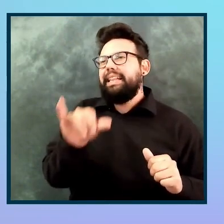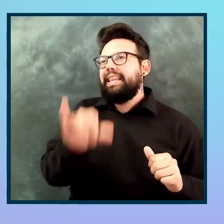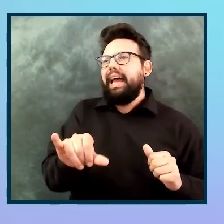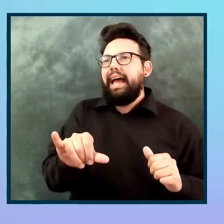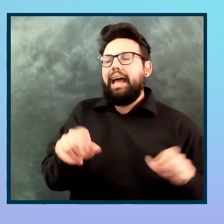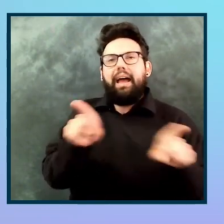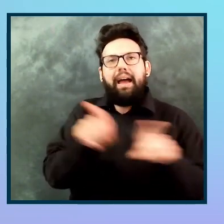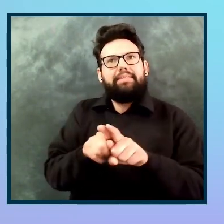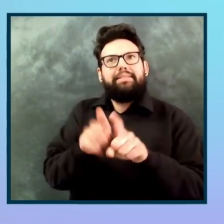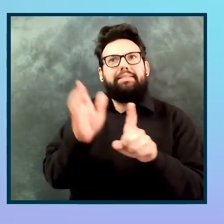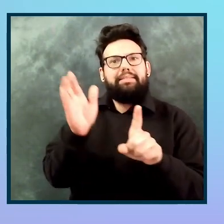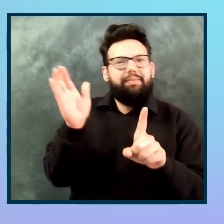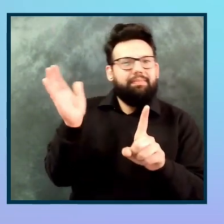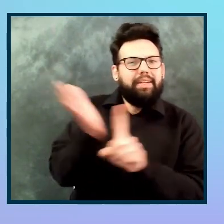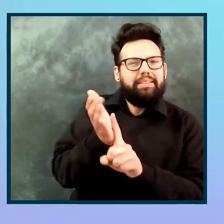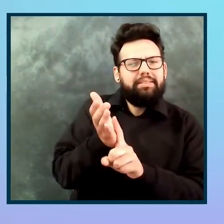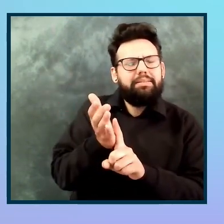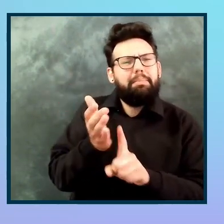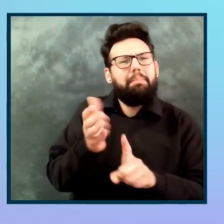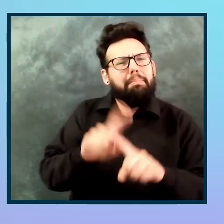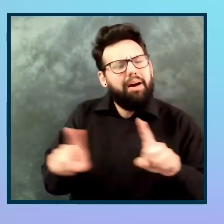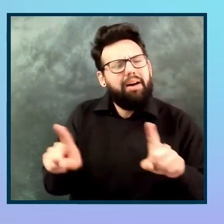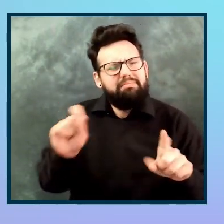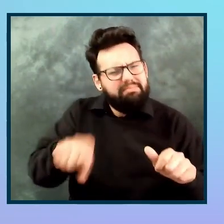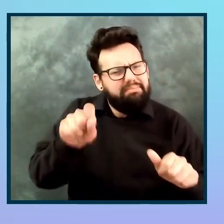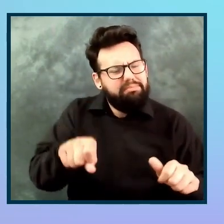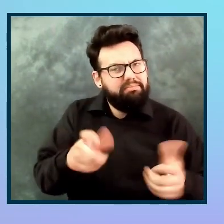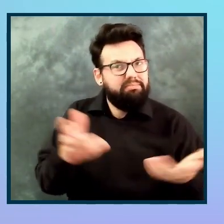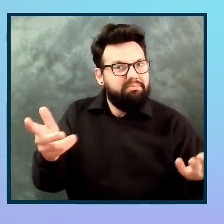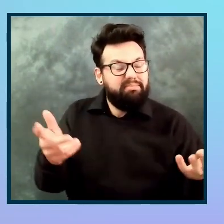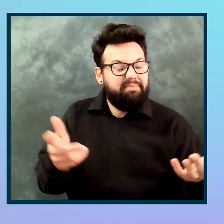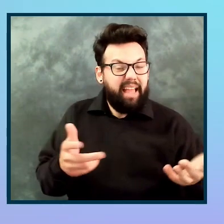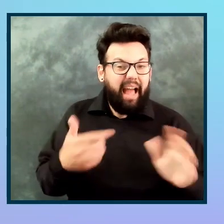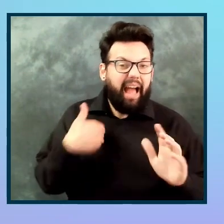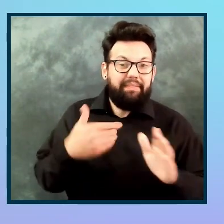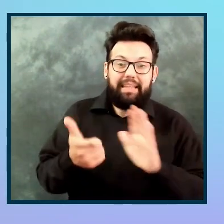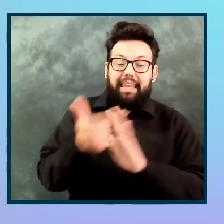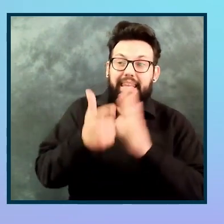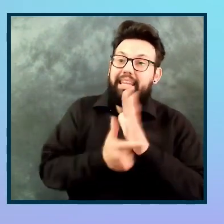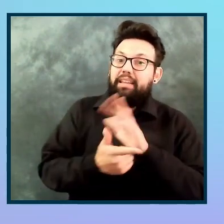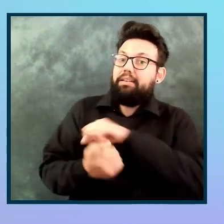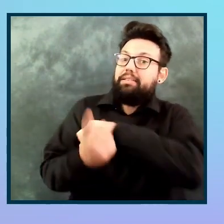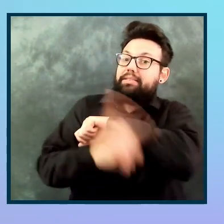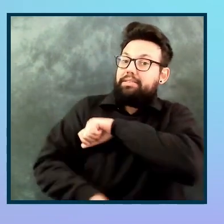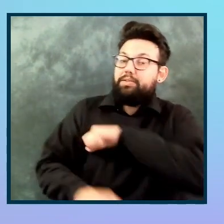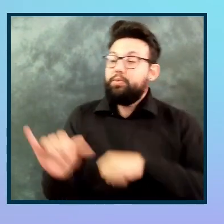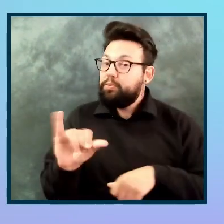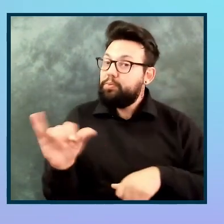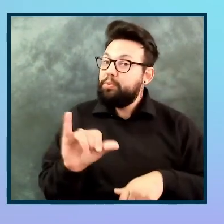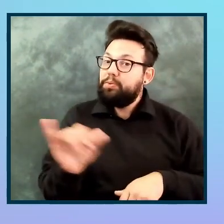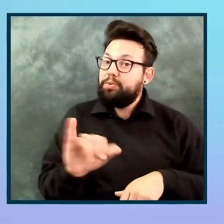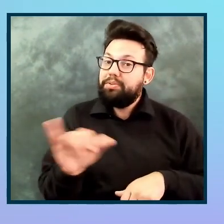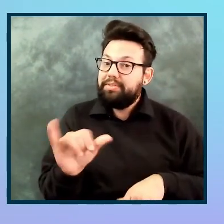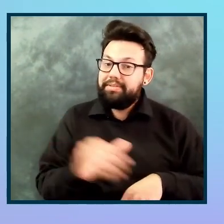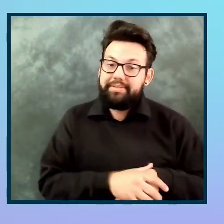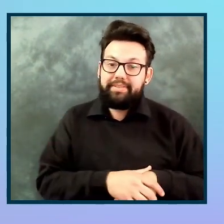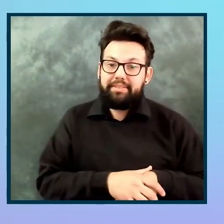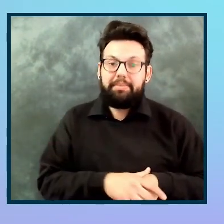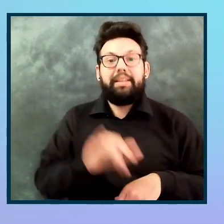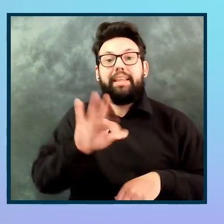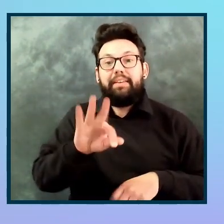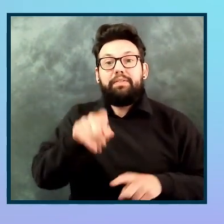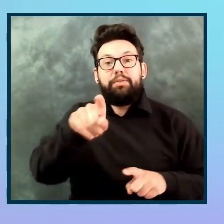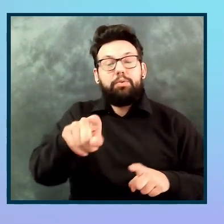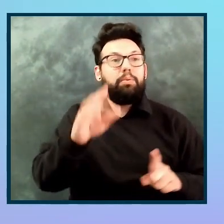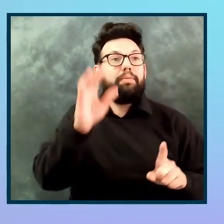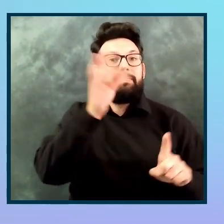this work, because there are legal ramifications to it. Outside of, if you're a federal or federally funded organization, like,